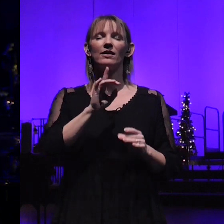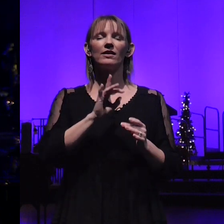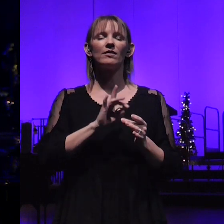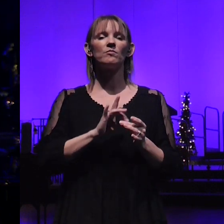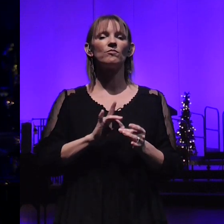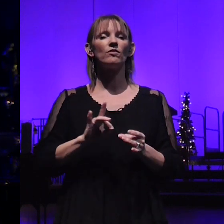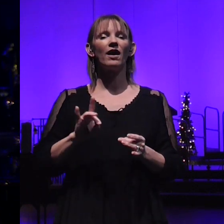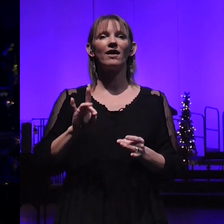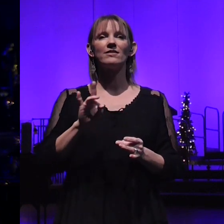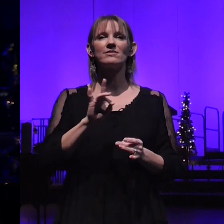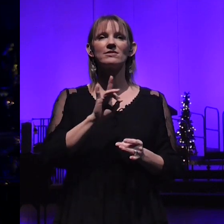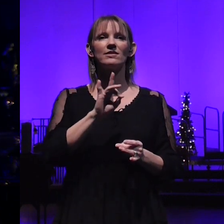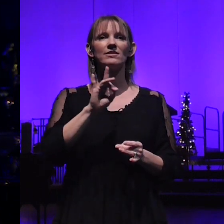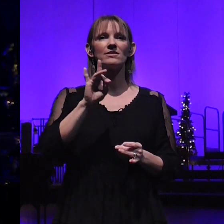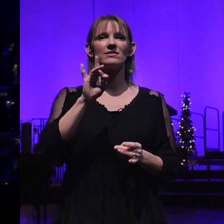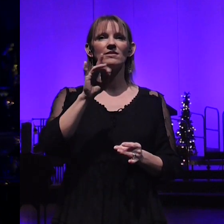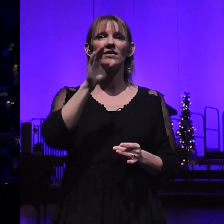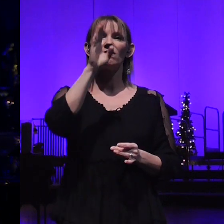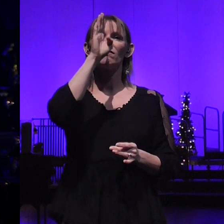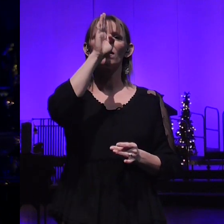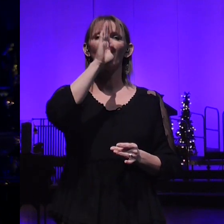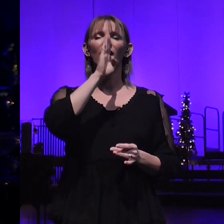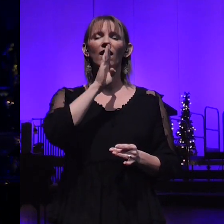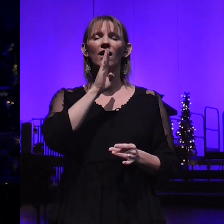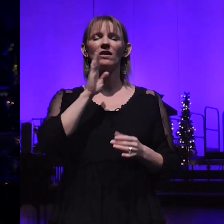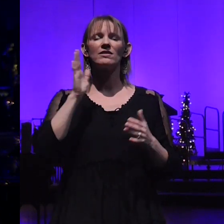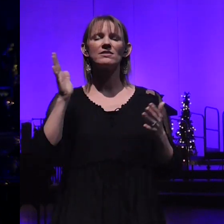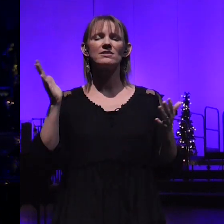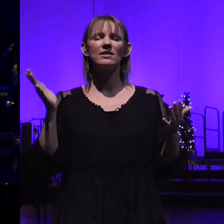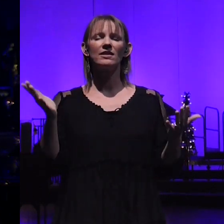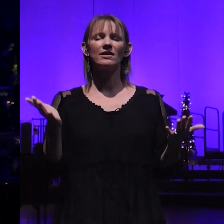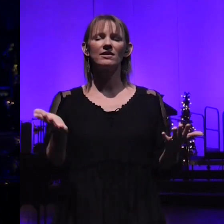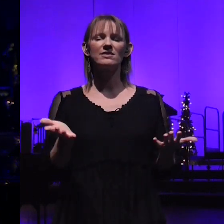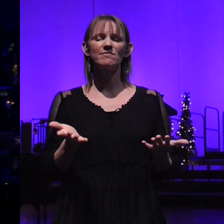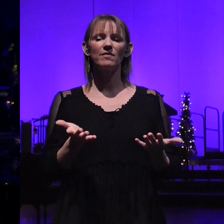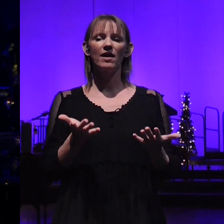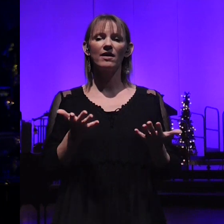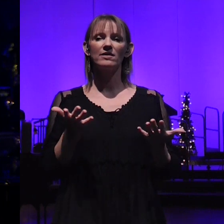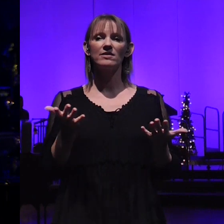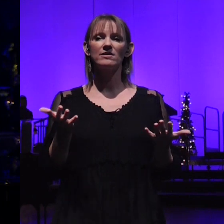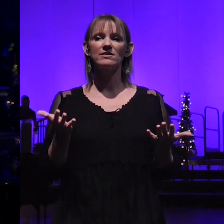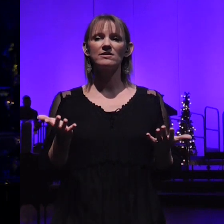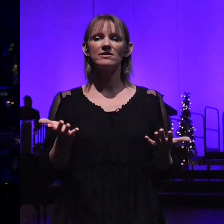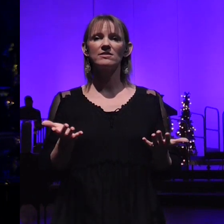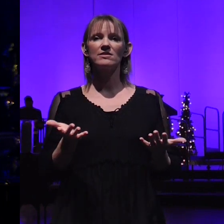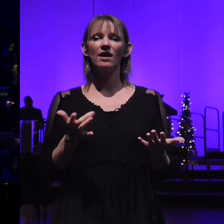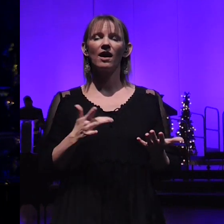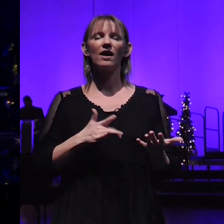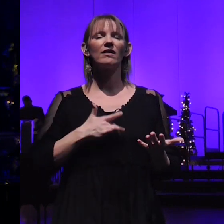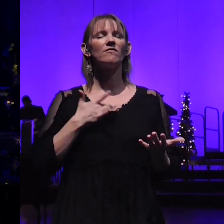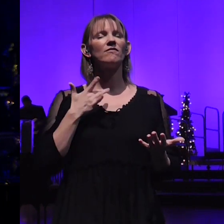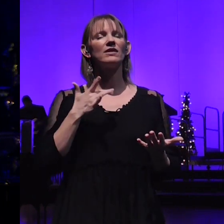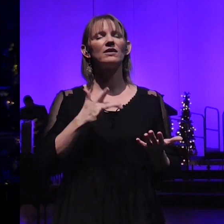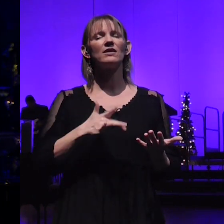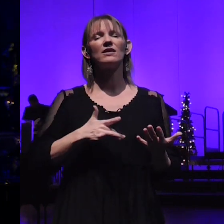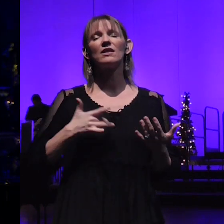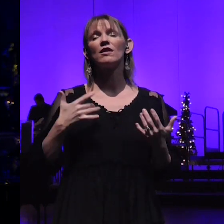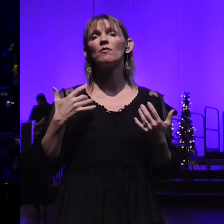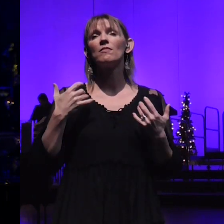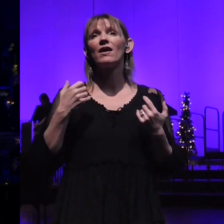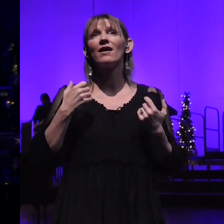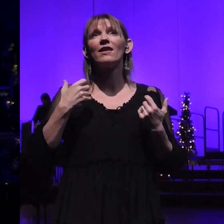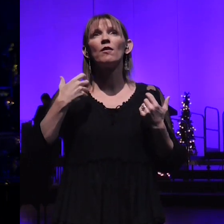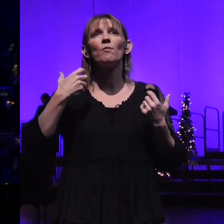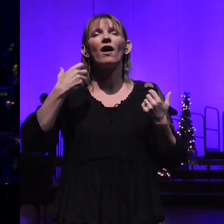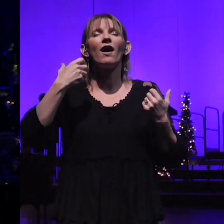Surely the presence of God is in this place. I can